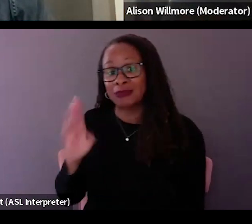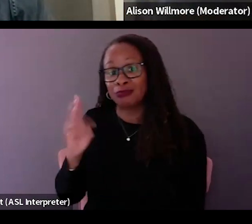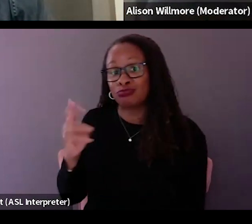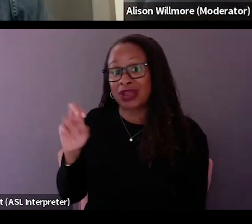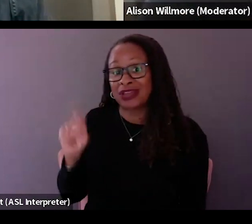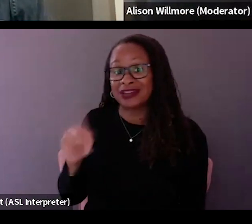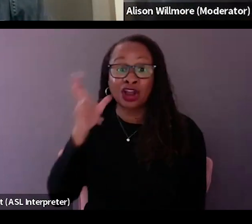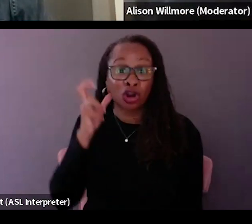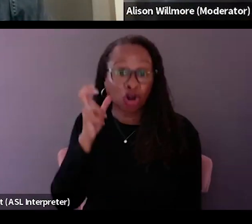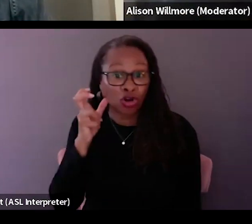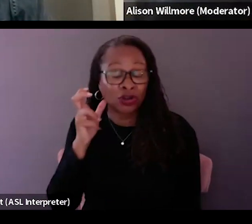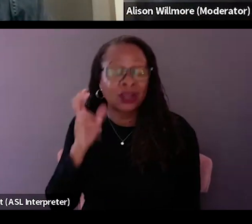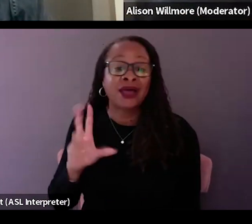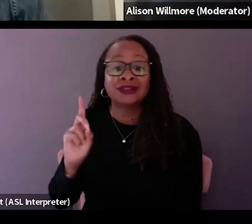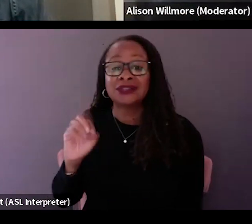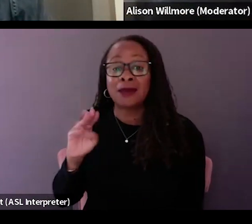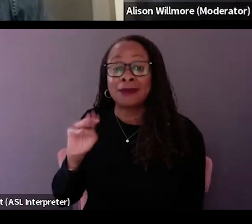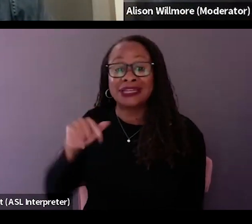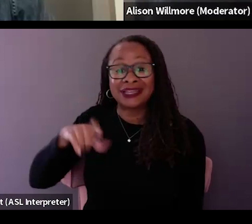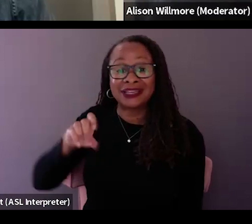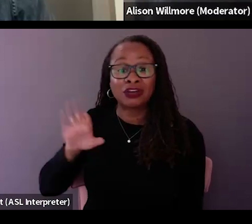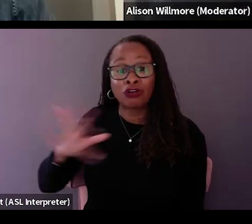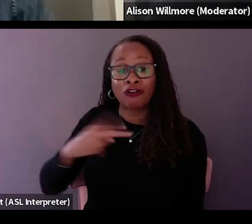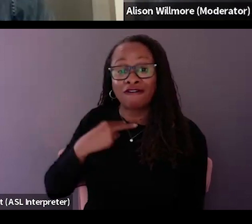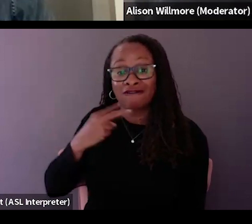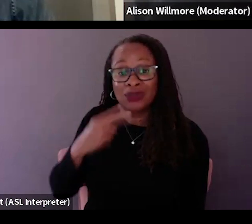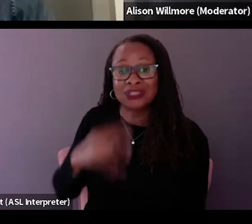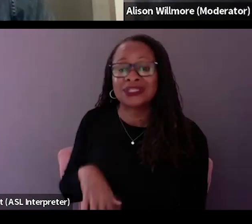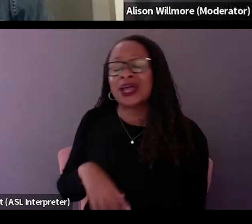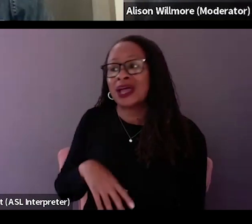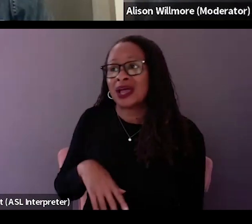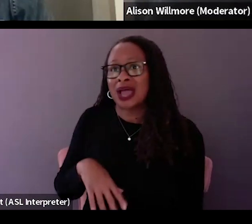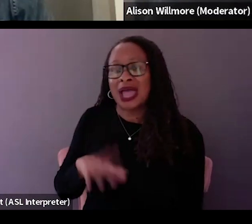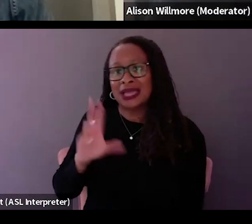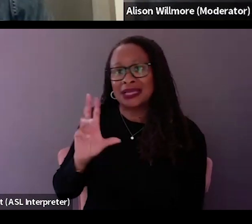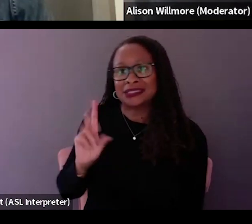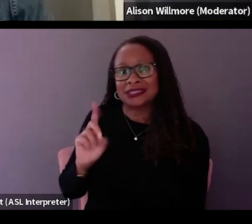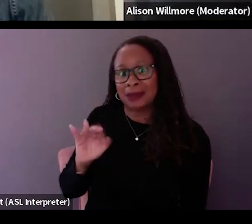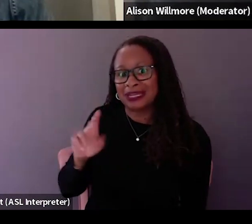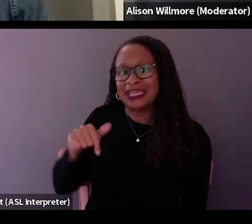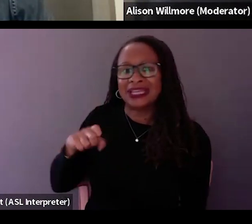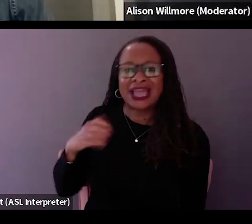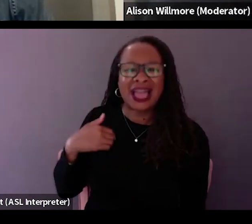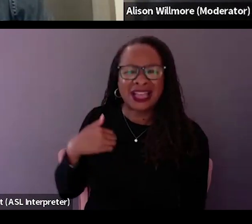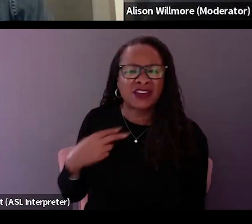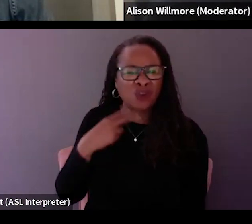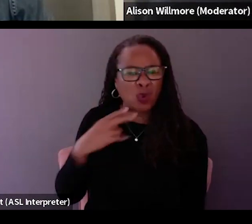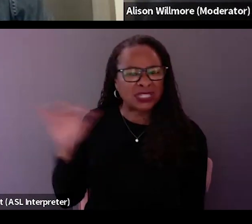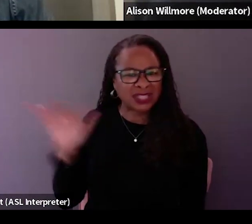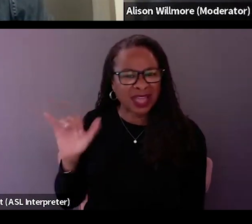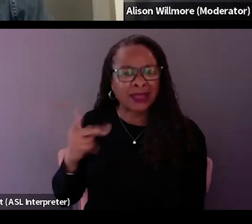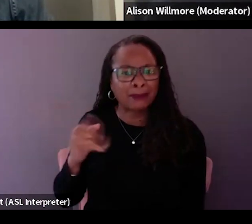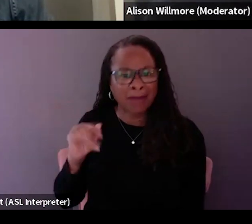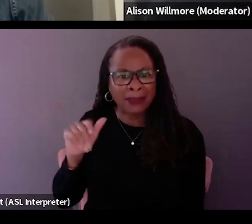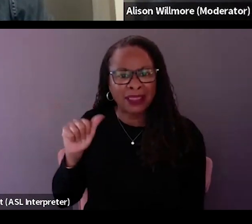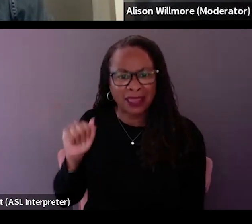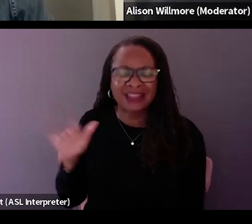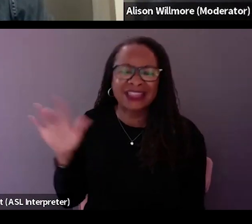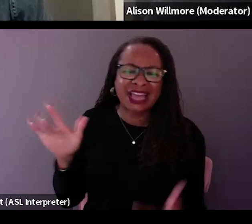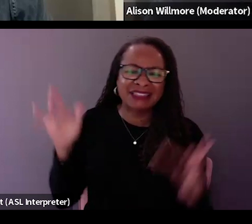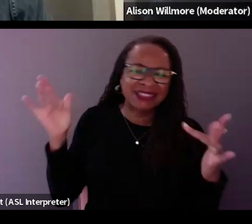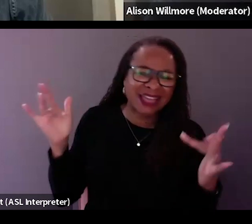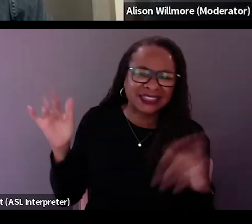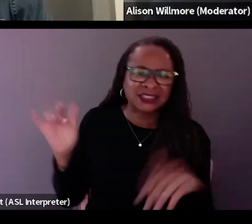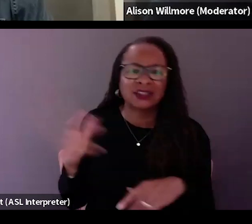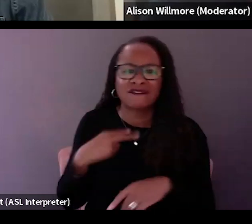has this like Pamela-esque voice just by coincidence. Like our diary expert associate producer has this really